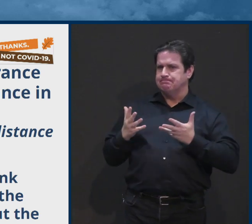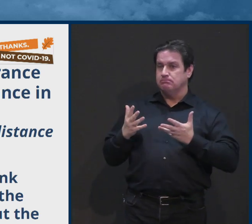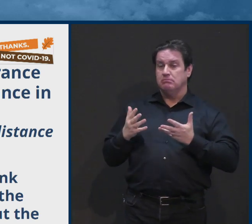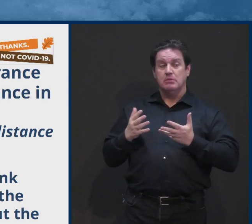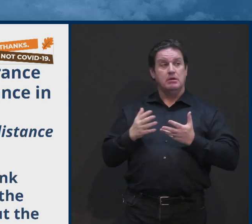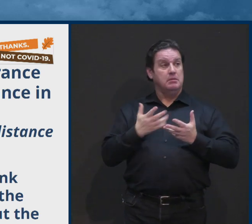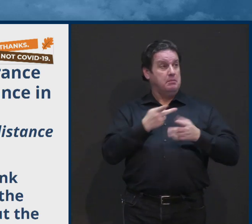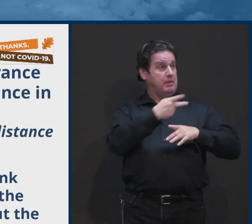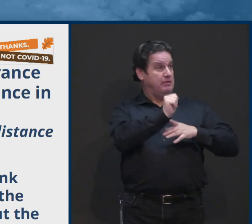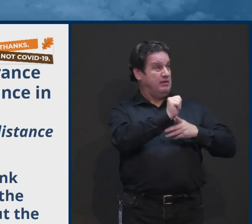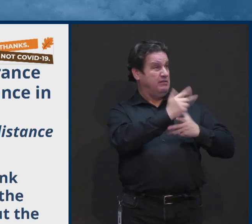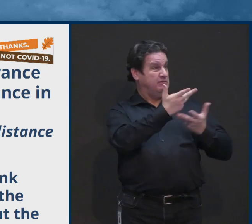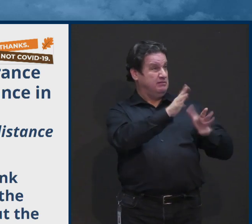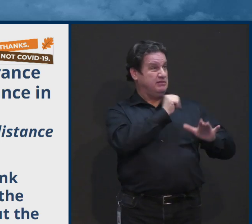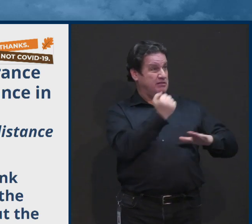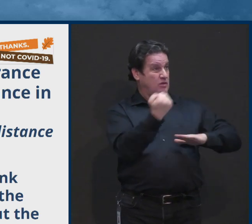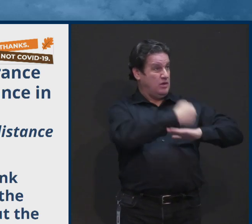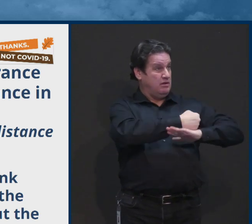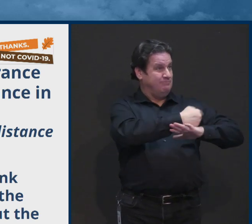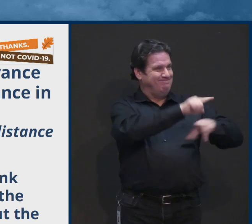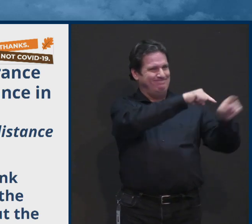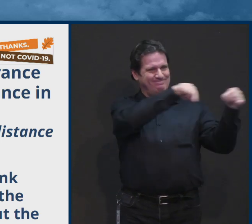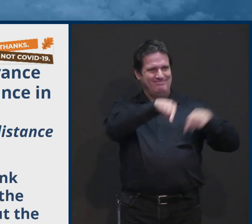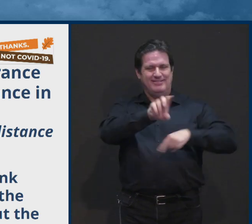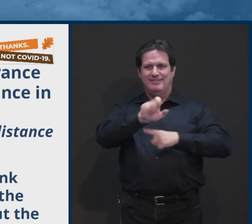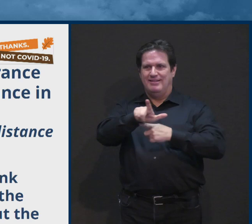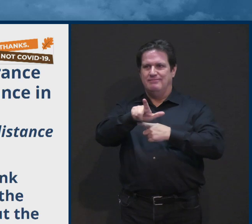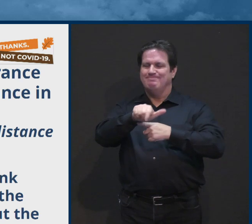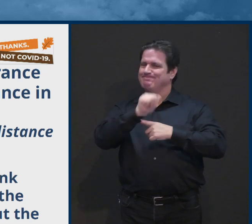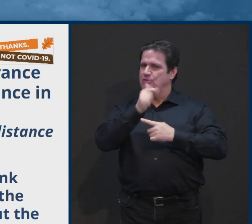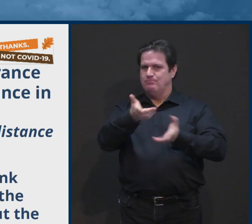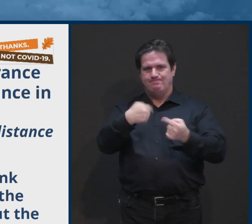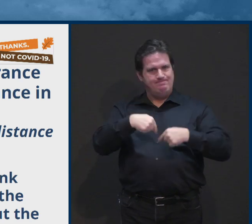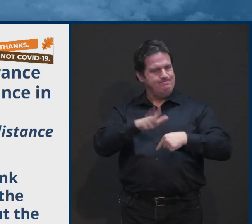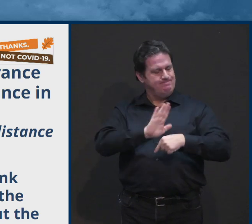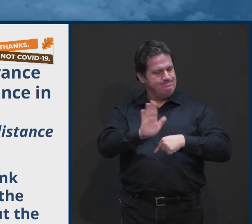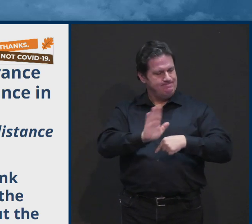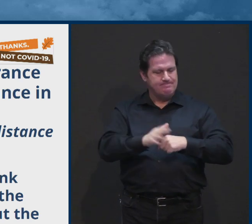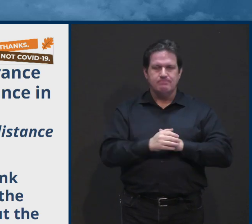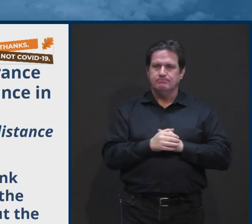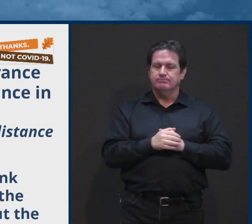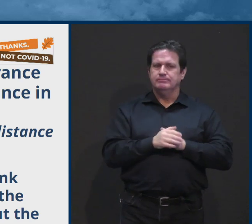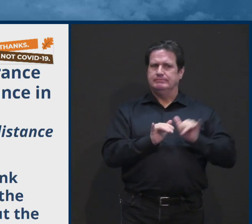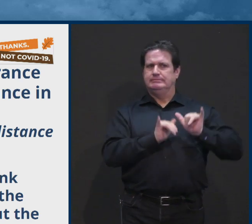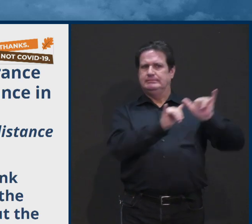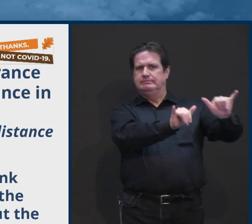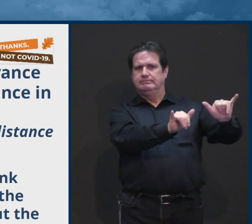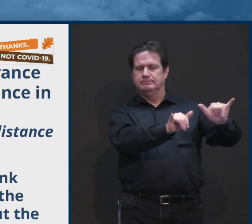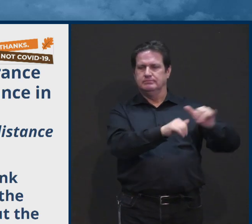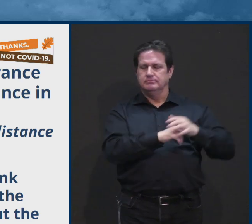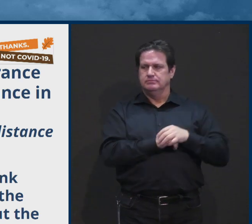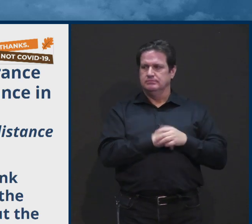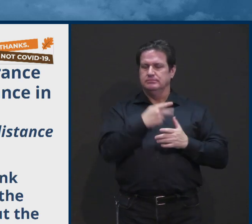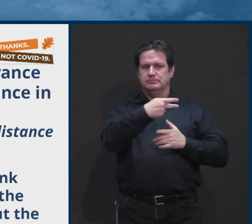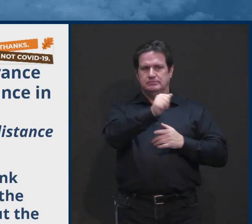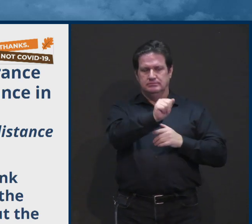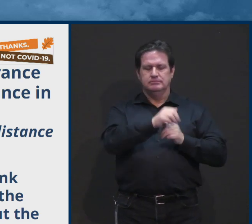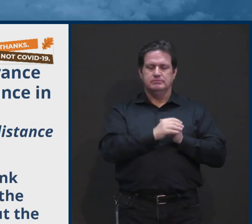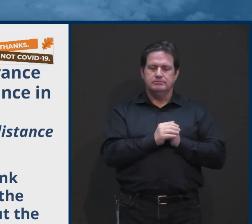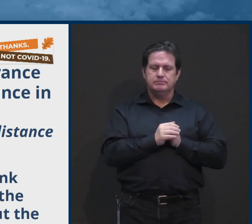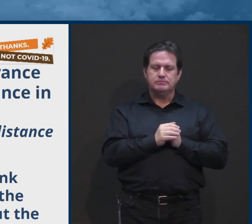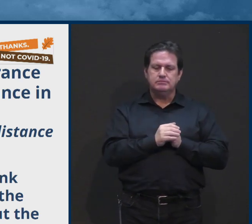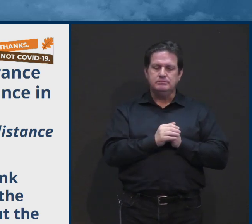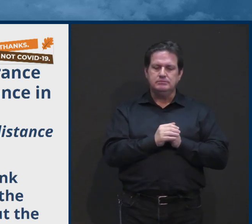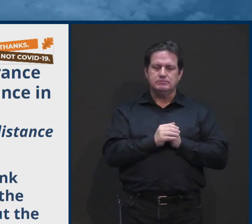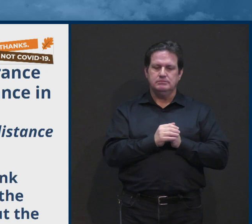for this kind of activity, don't come to Delaware. That's our message to those in Pennsylvania who